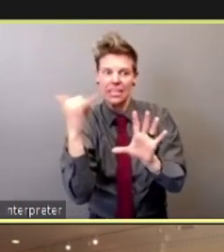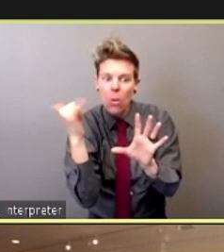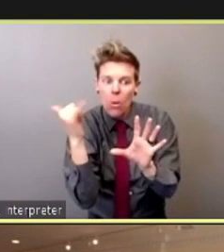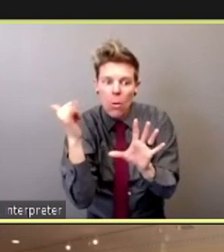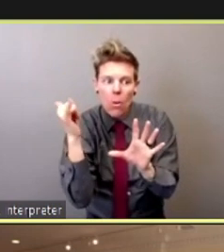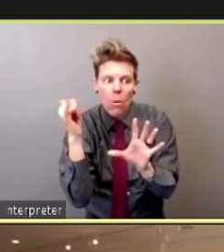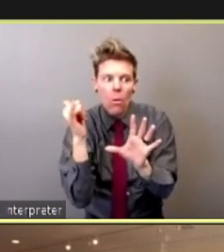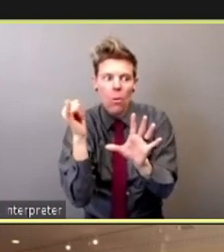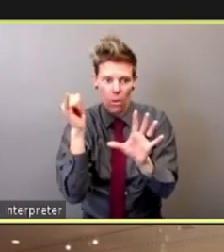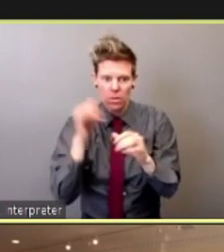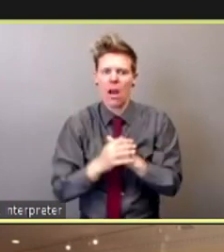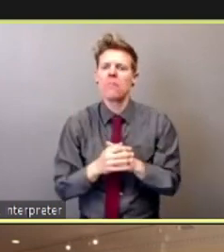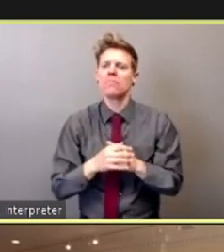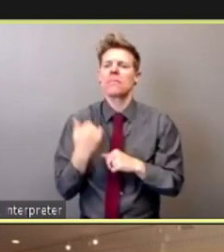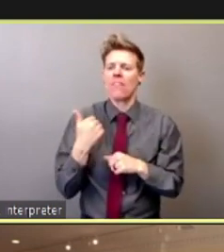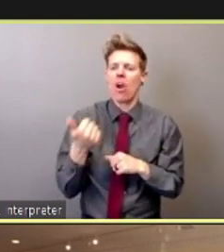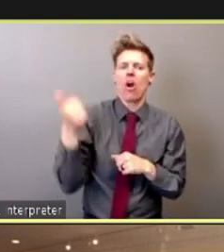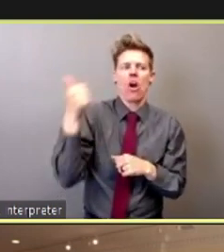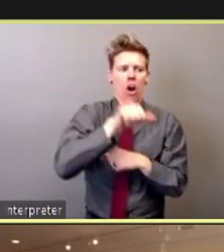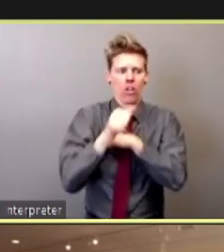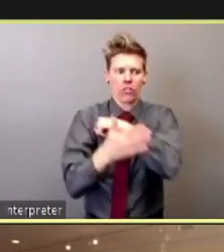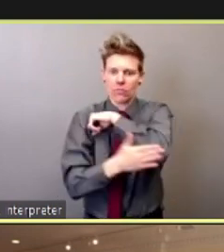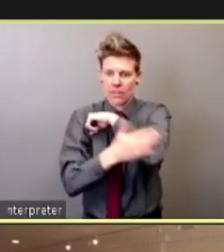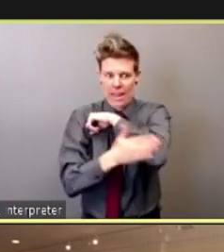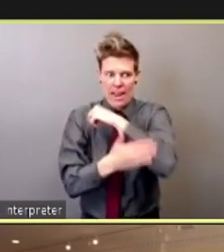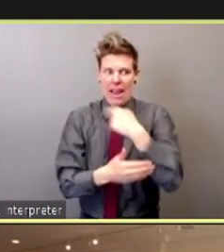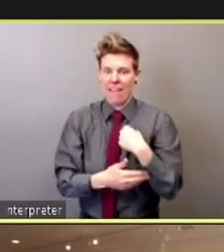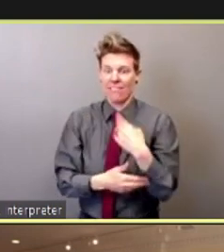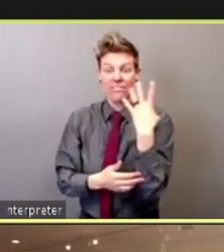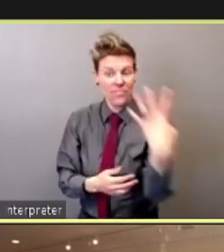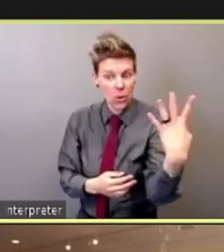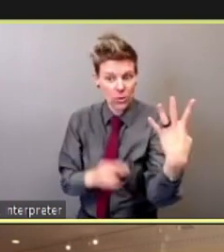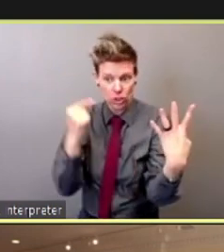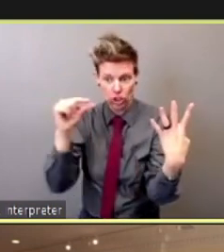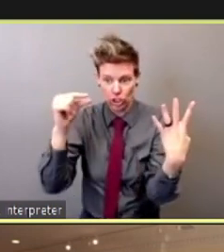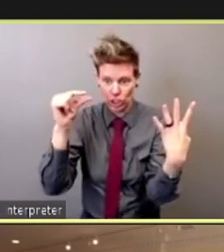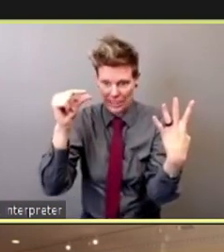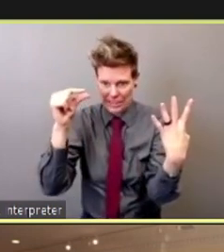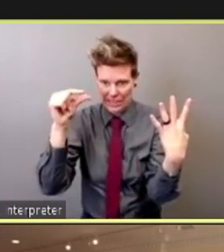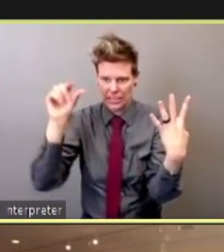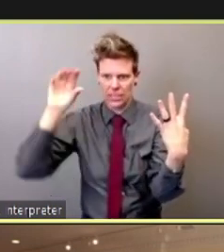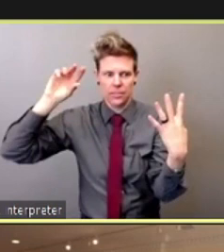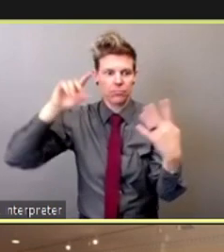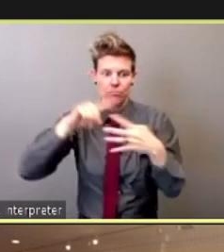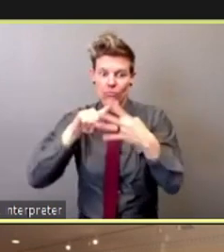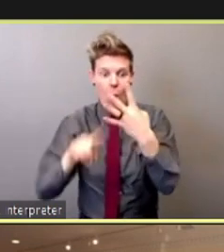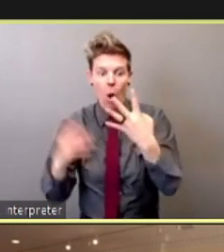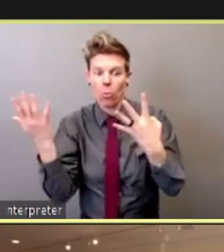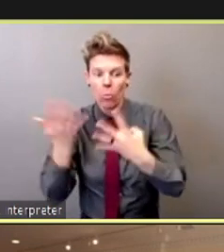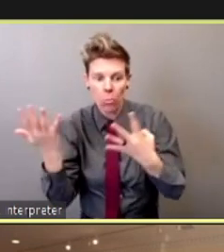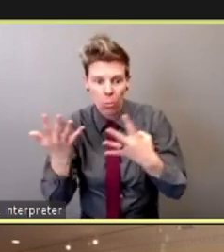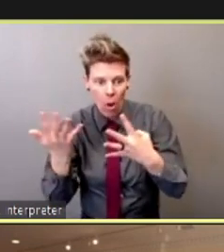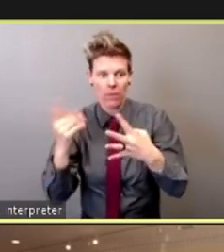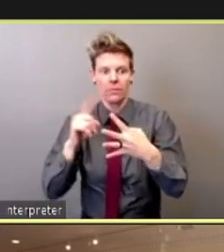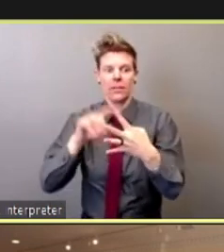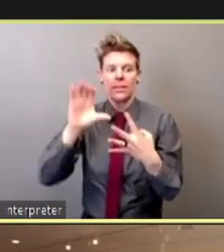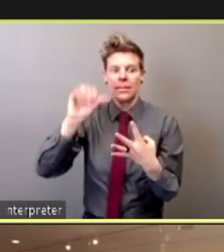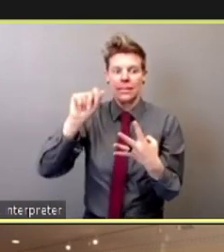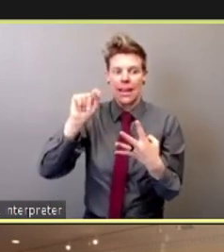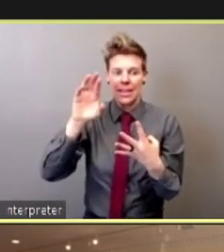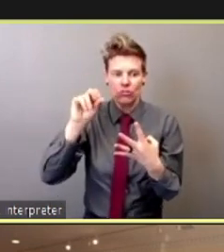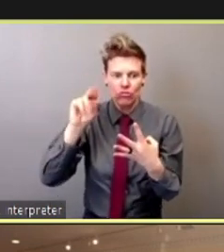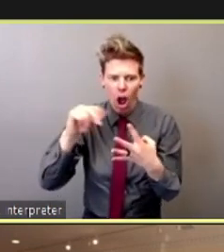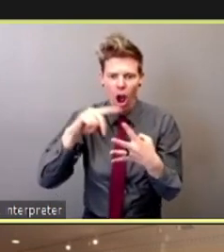Also want to highlight that 4 counties are at the green level: Union, Harding, Sierra, and Catron